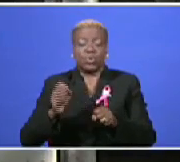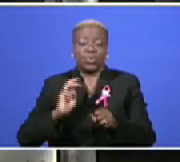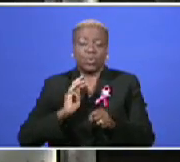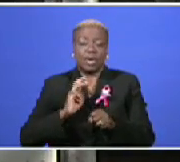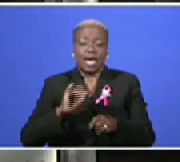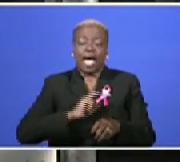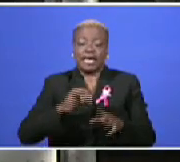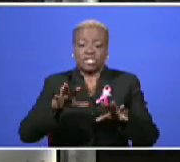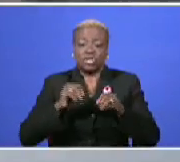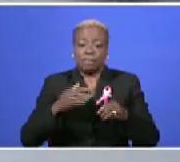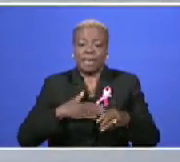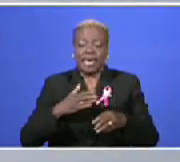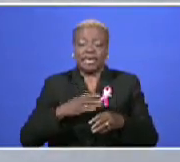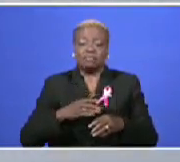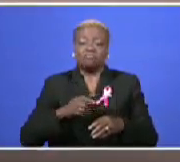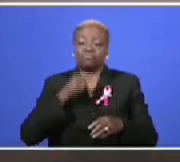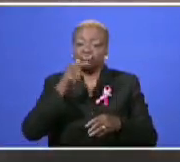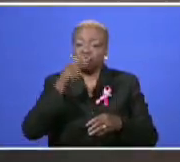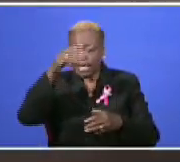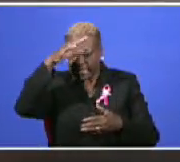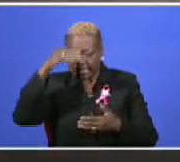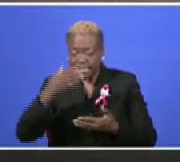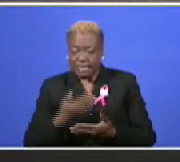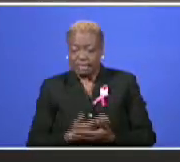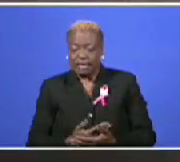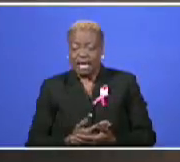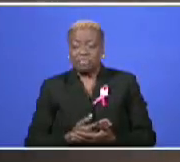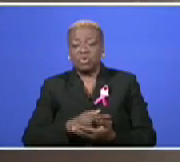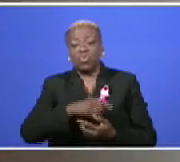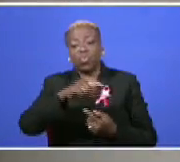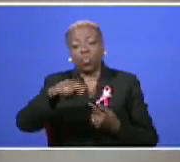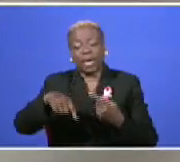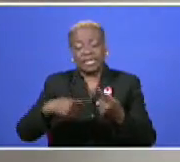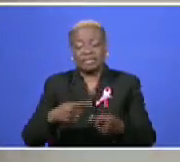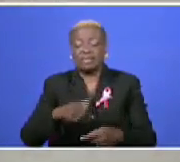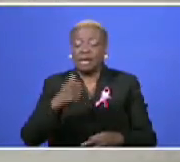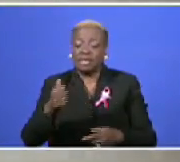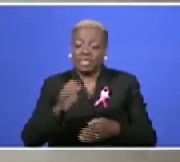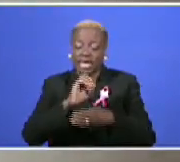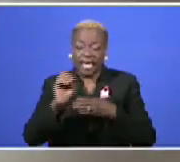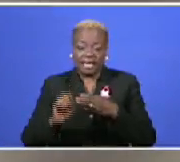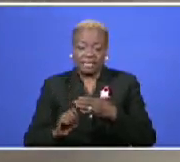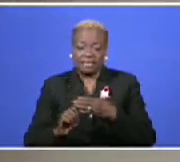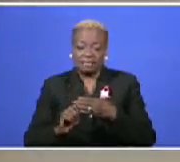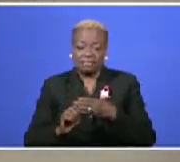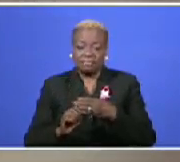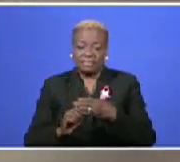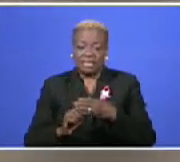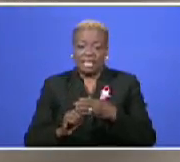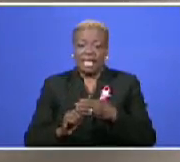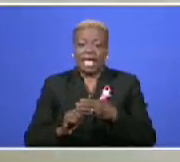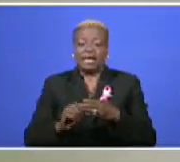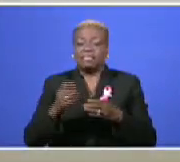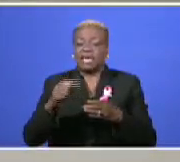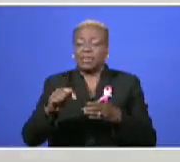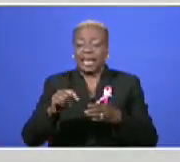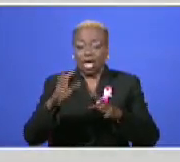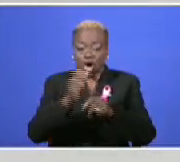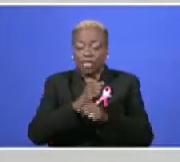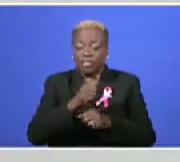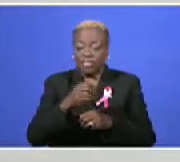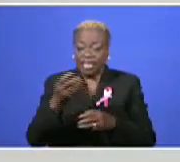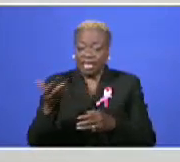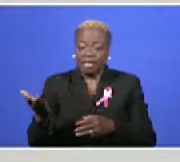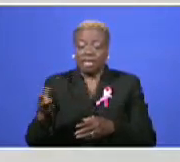I took my grandson and we started to go to the lateran. When we got there, just so I reached there, the door busted.